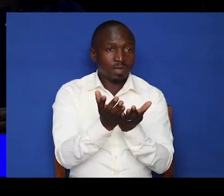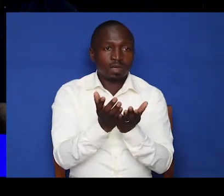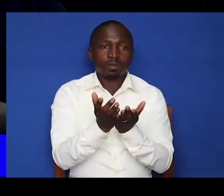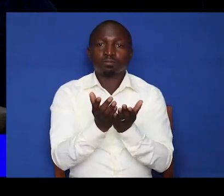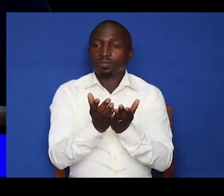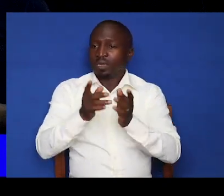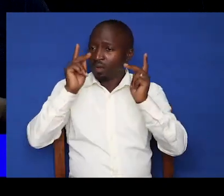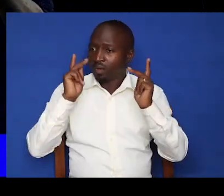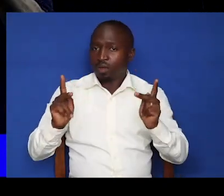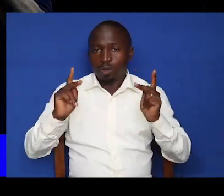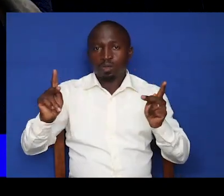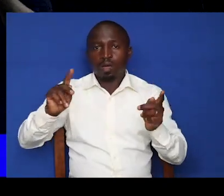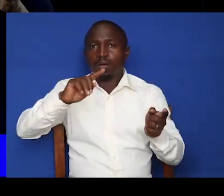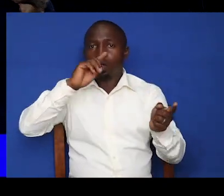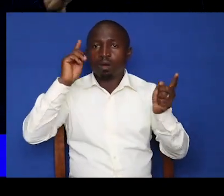of rotating